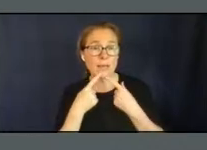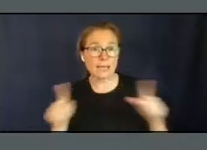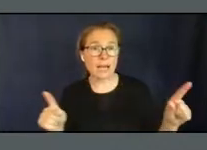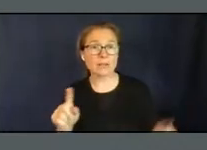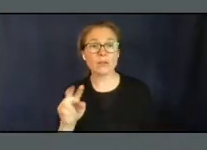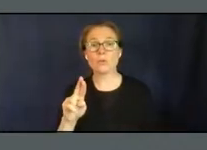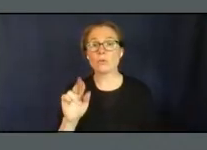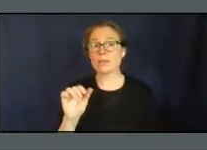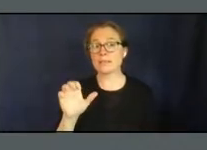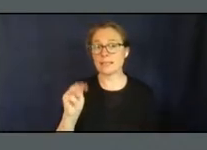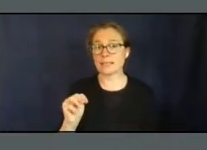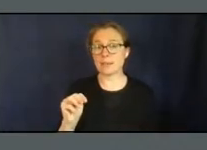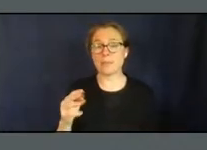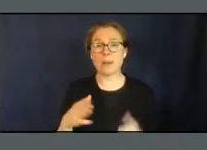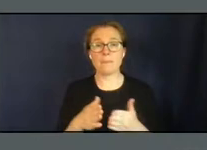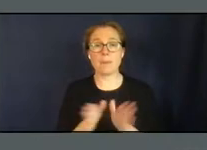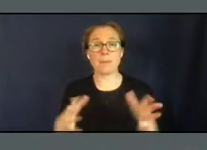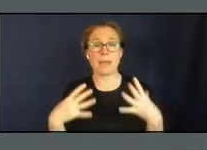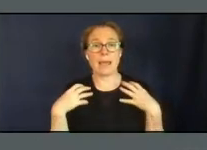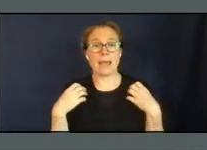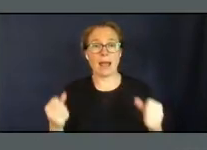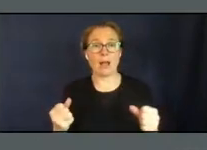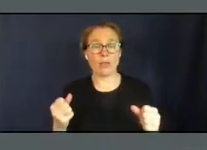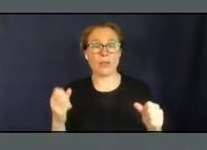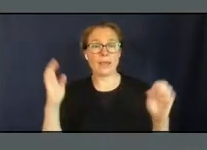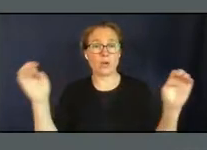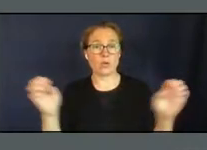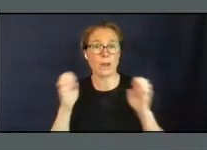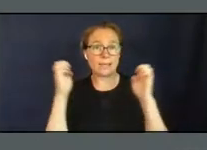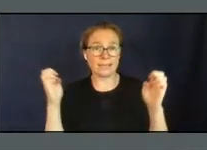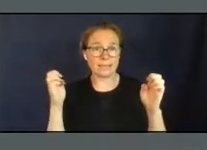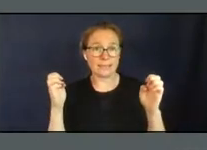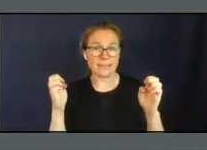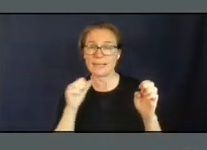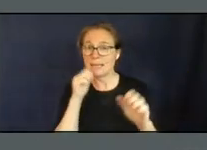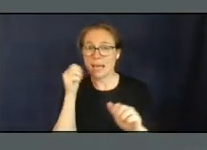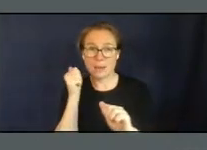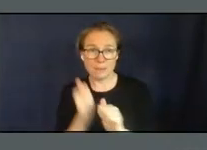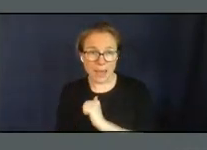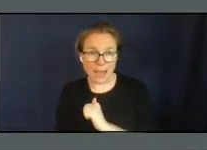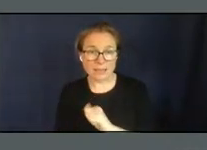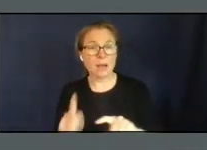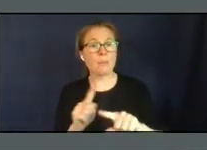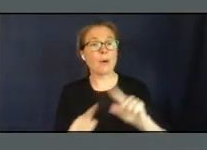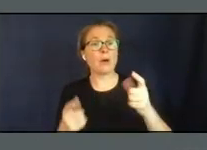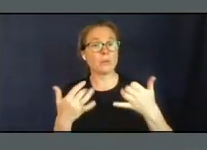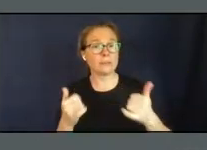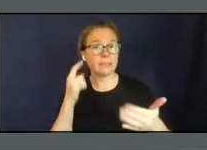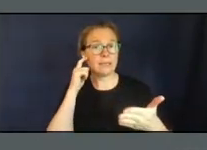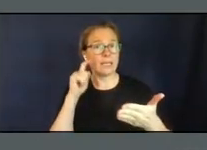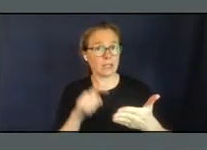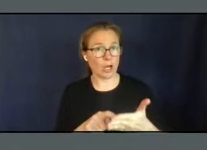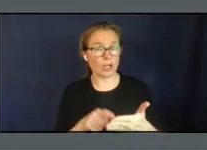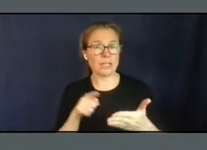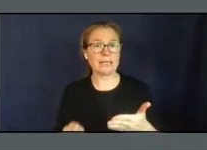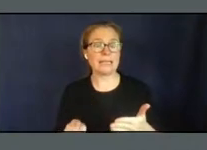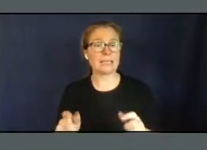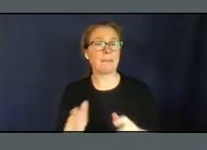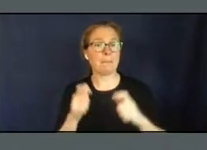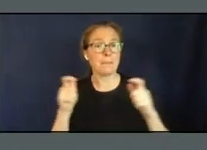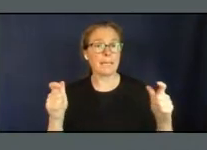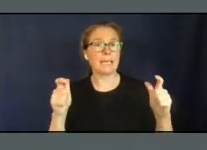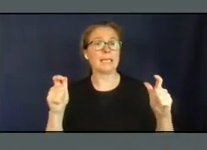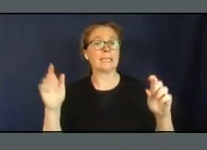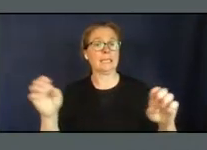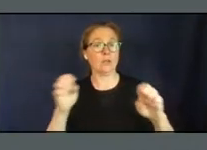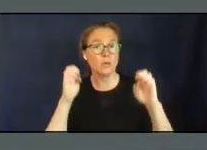crisis. Despite this temporary setback, we acknowledge that racism is a public health crisis and will continue with our anti-racism